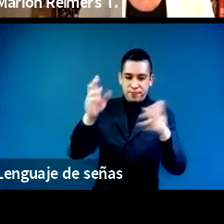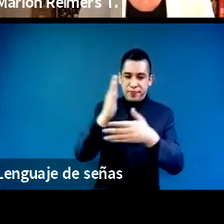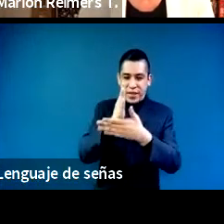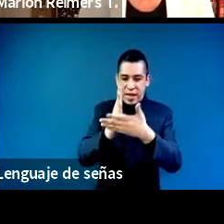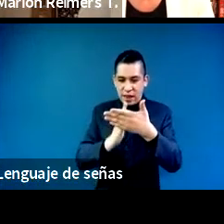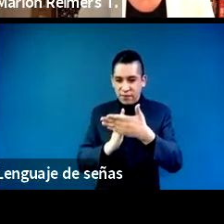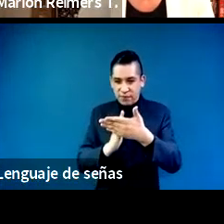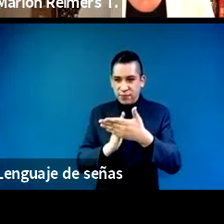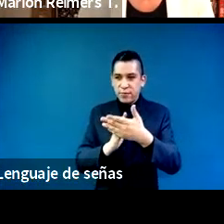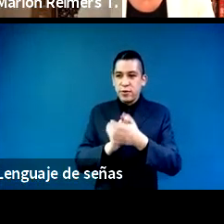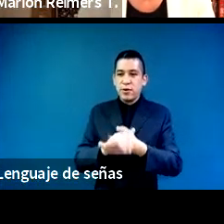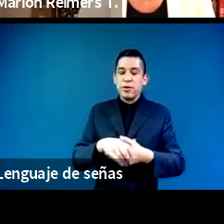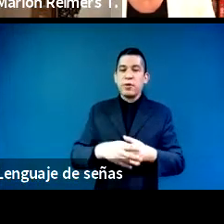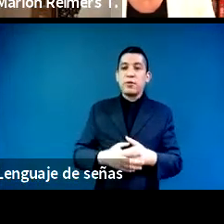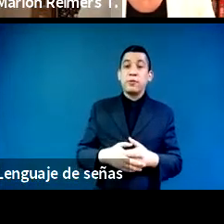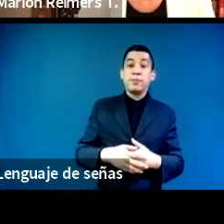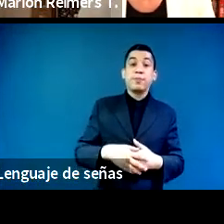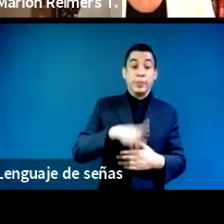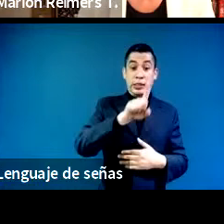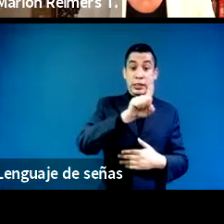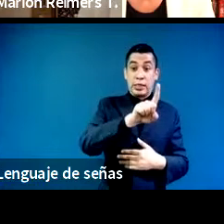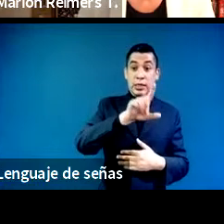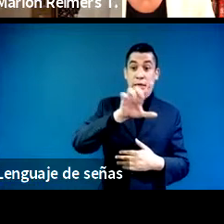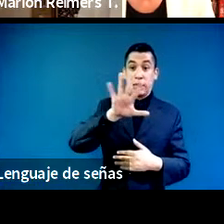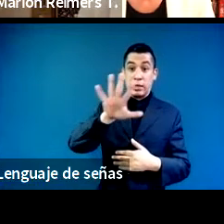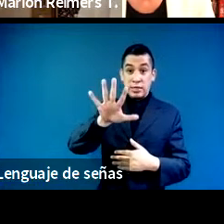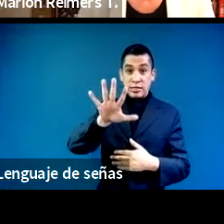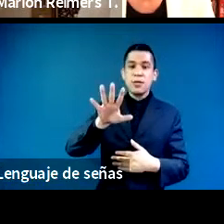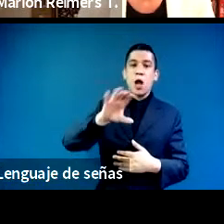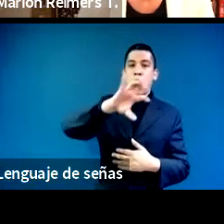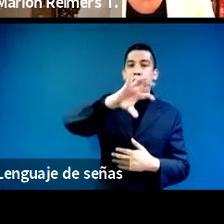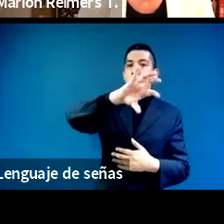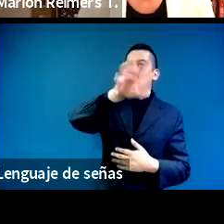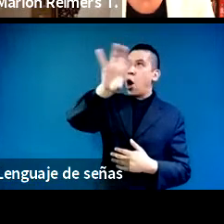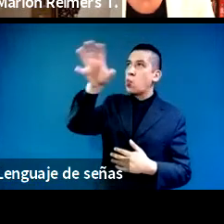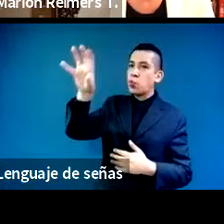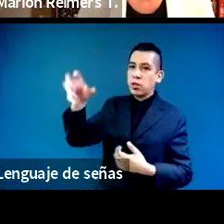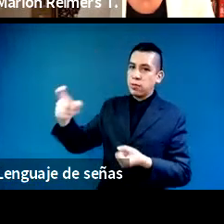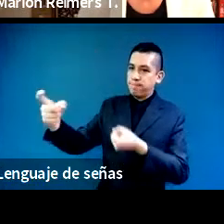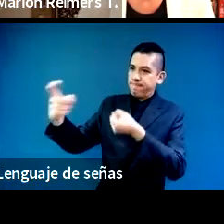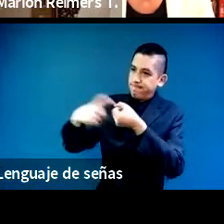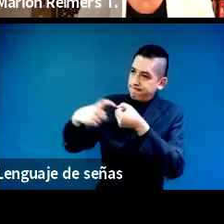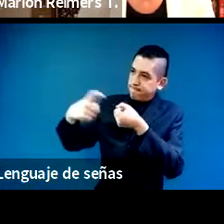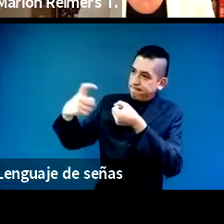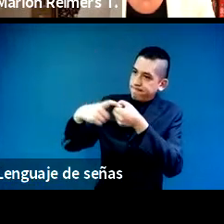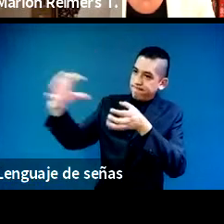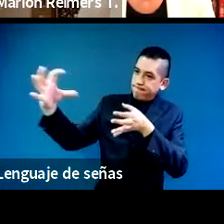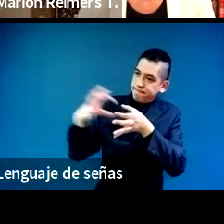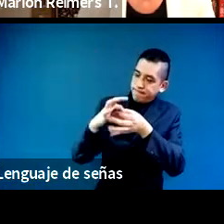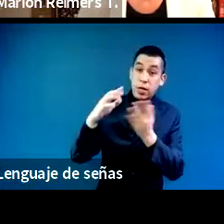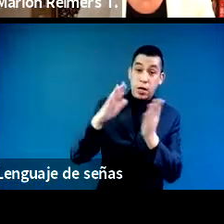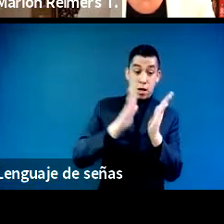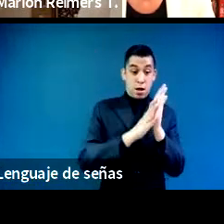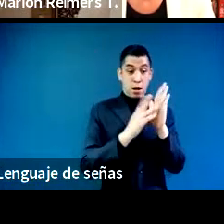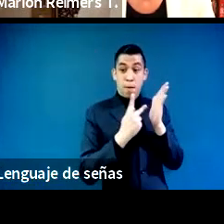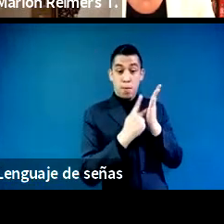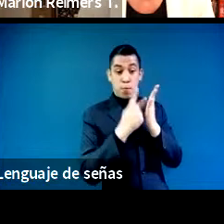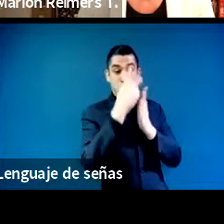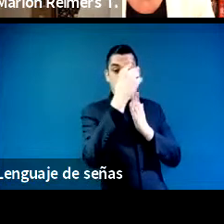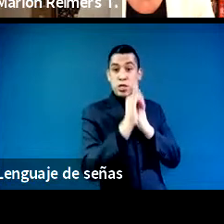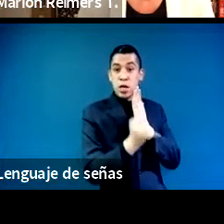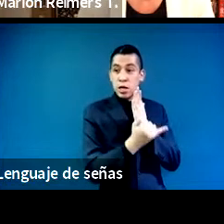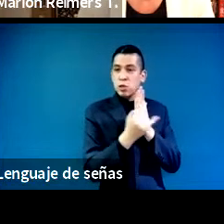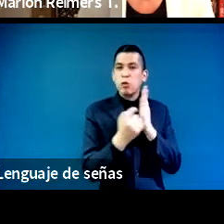something very simple. We're doing what we call as our mantra, count, share, change. We're counting and we're assessing what